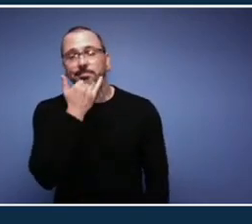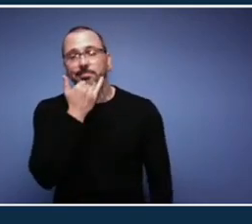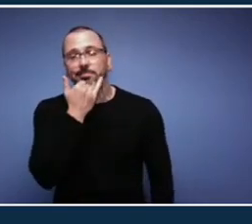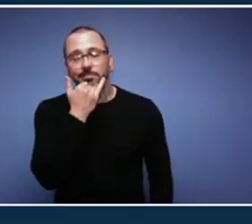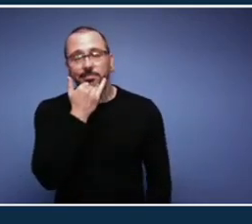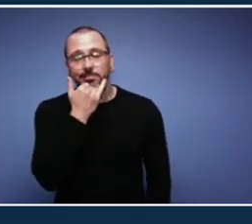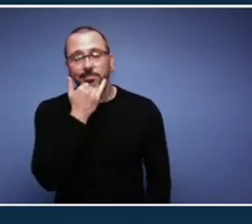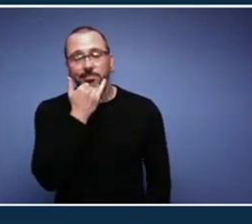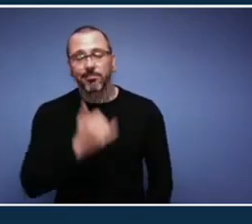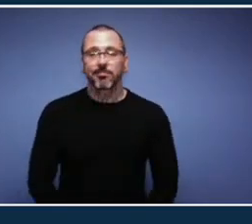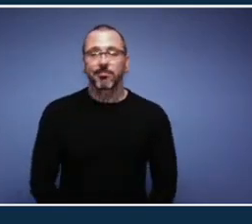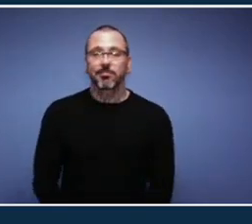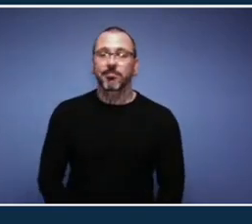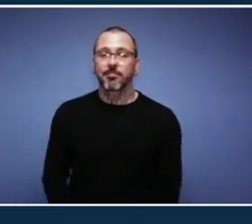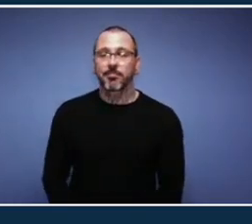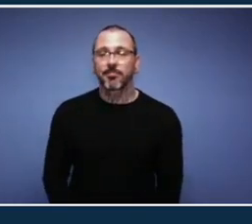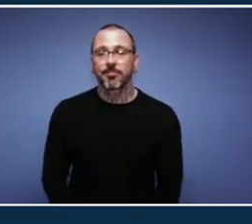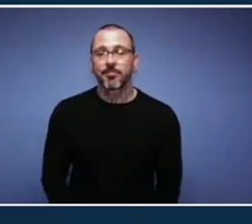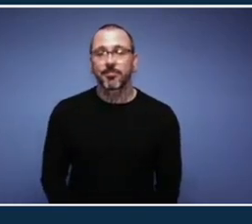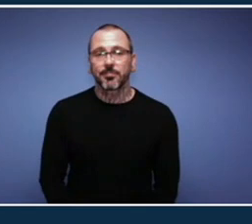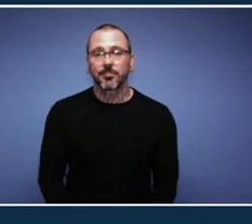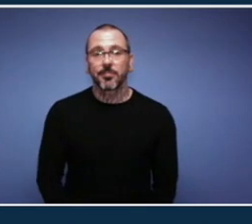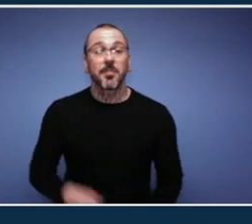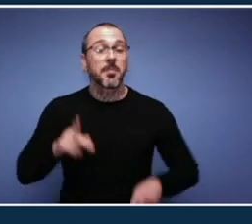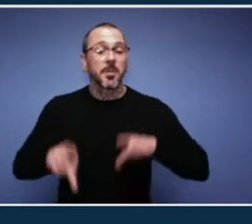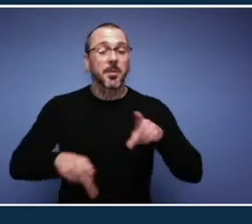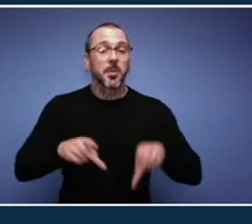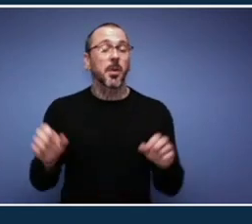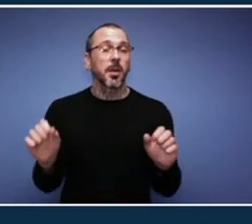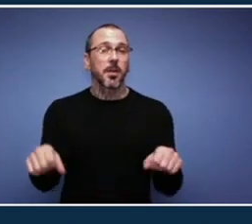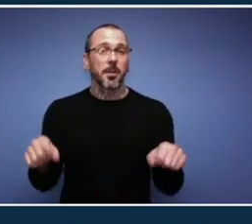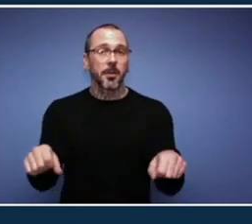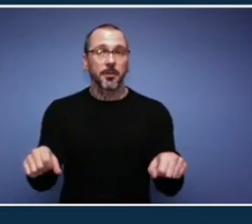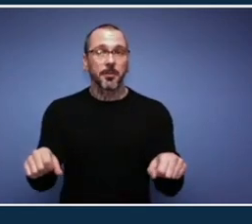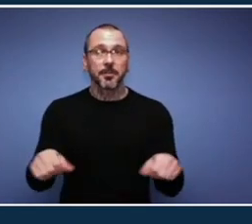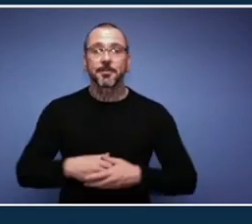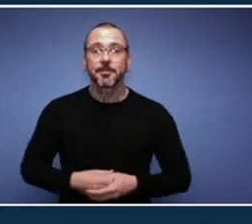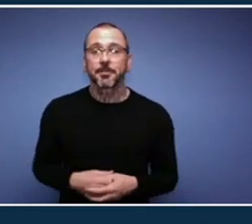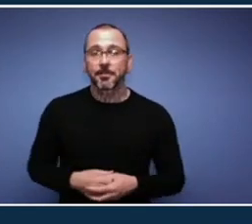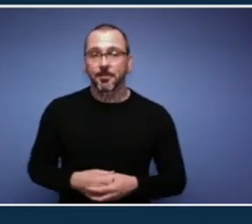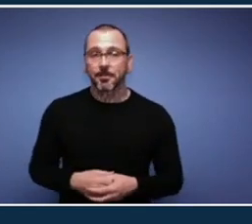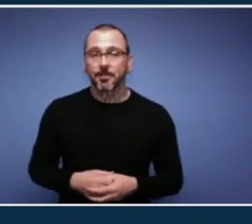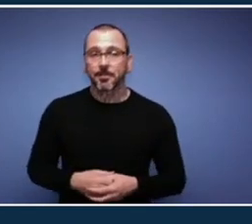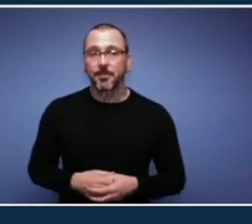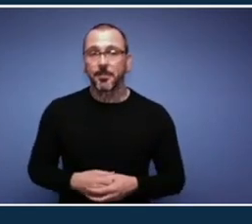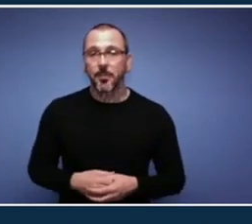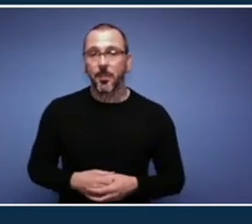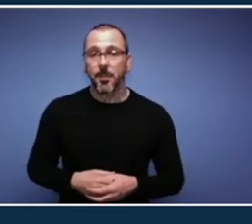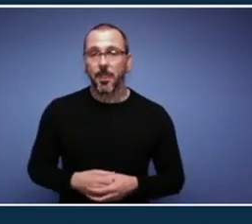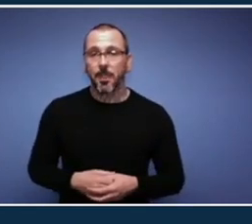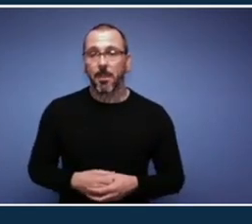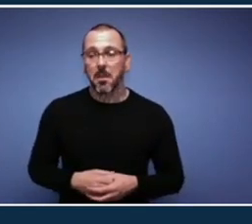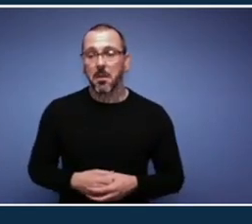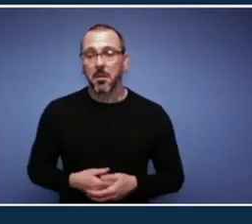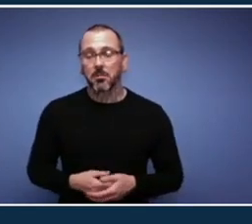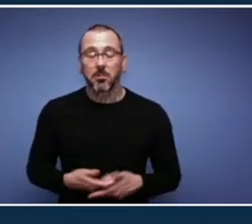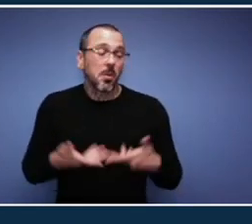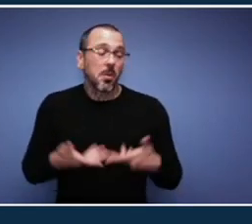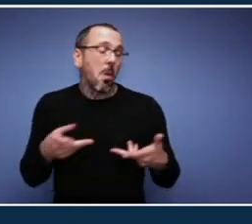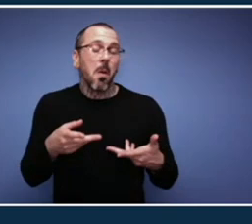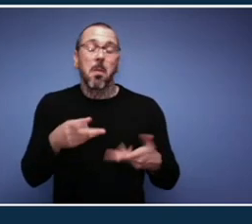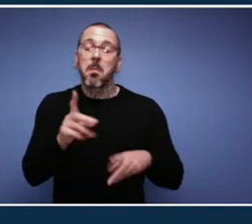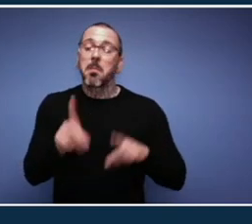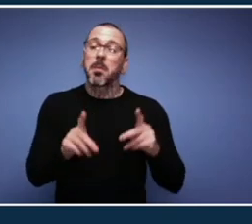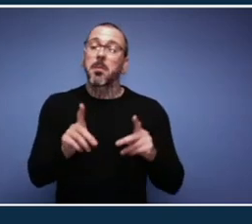is able-bodied people are entirely comfortable with there being institutions for persons with